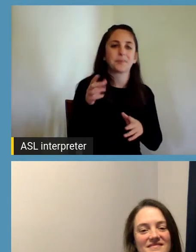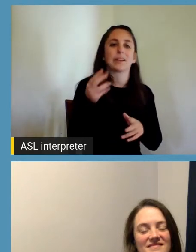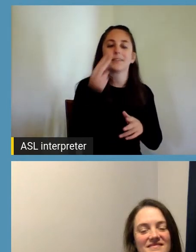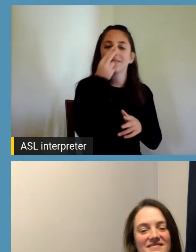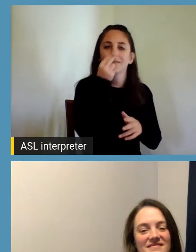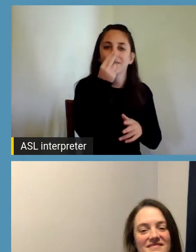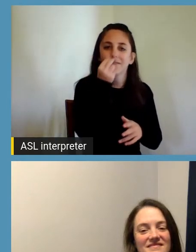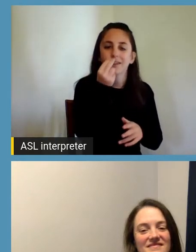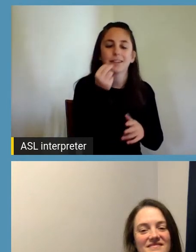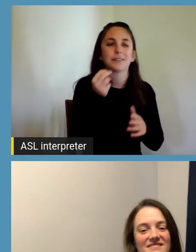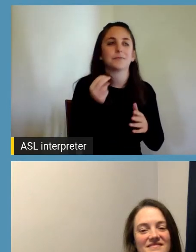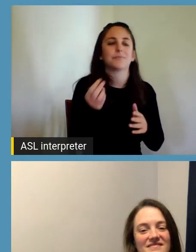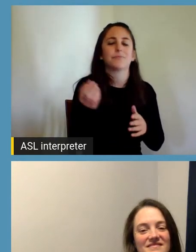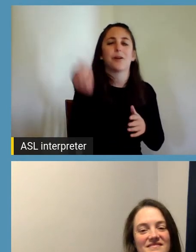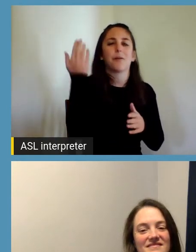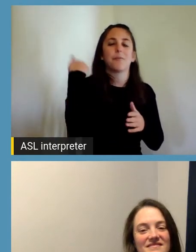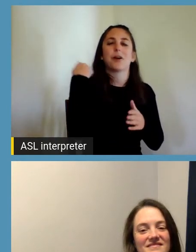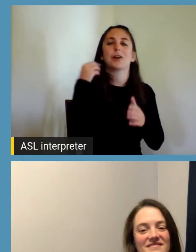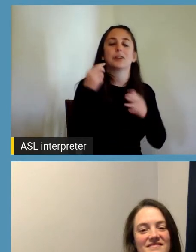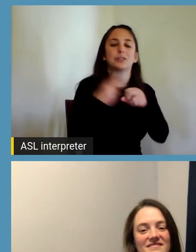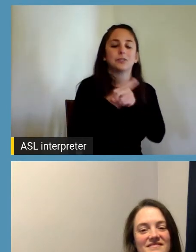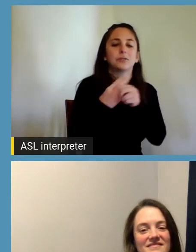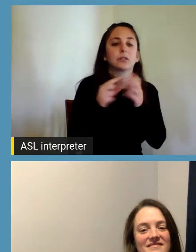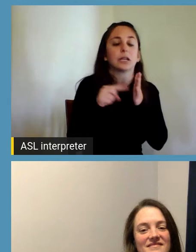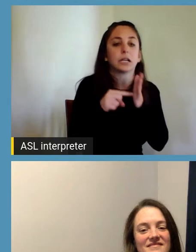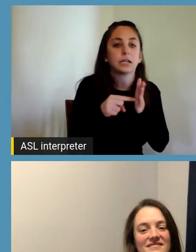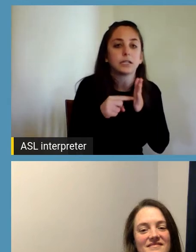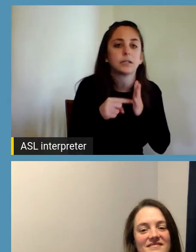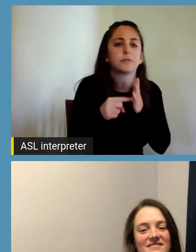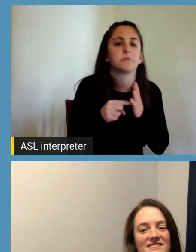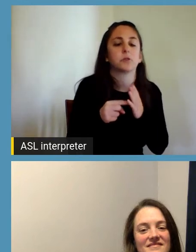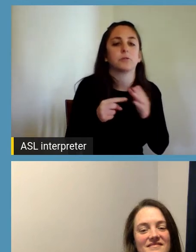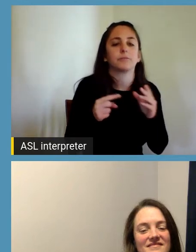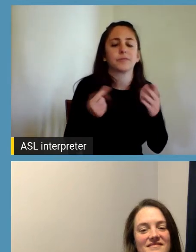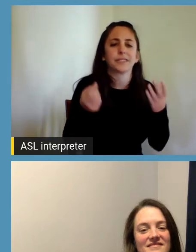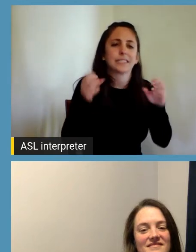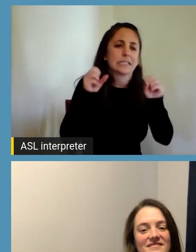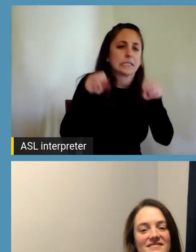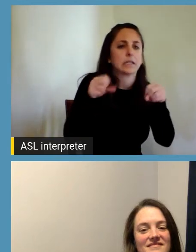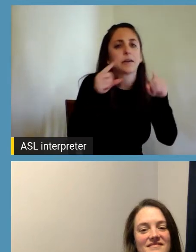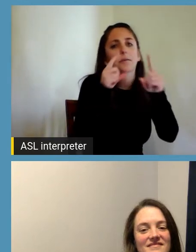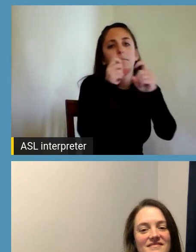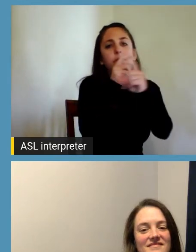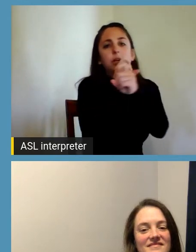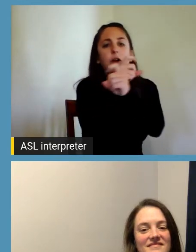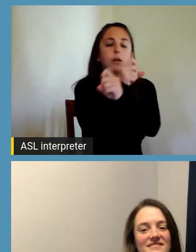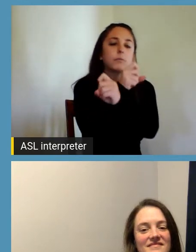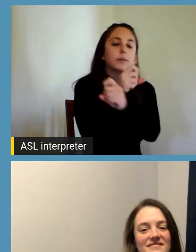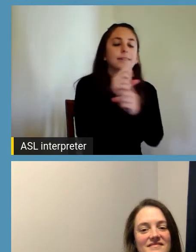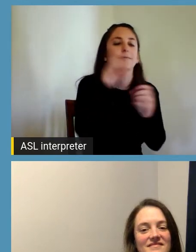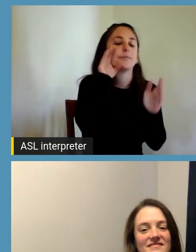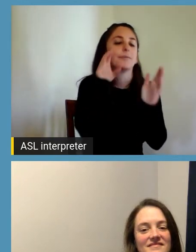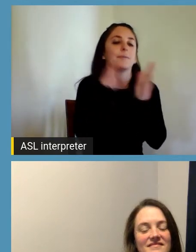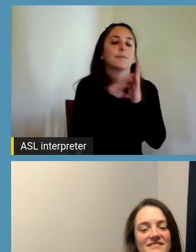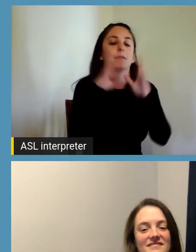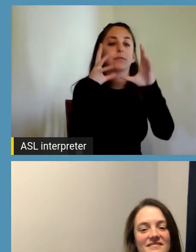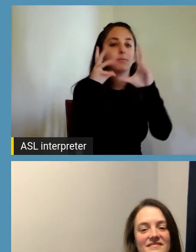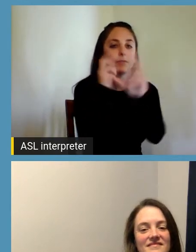that example, I think there is some. What I said can be complicated. Those are attractive images, and that's what my public was